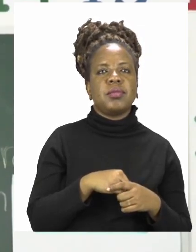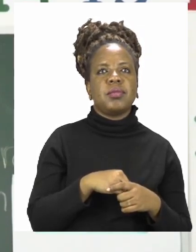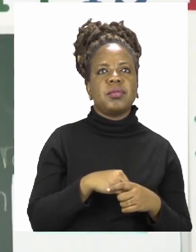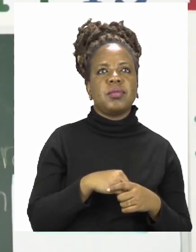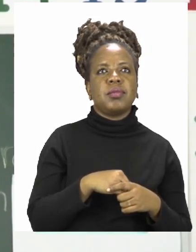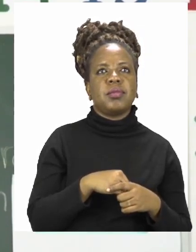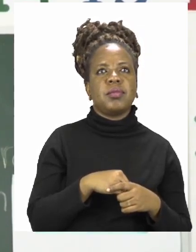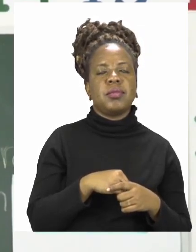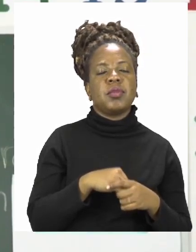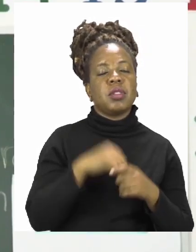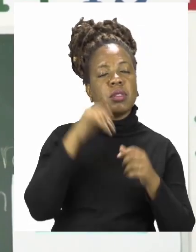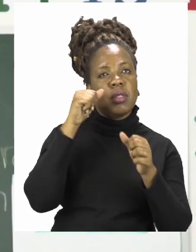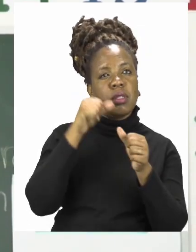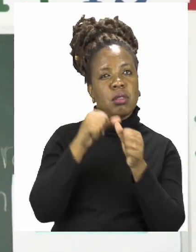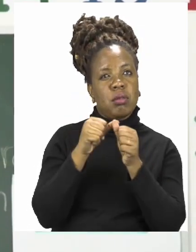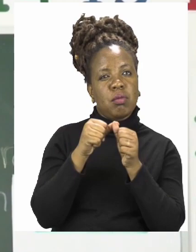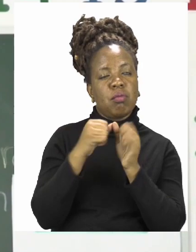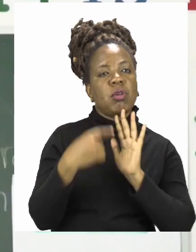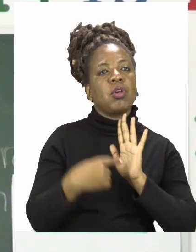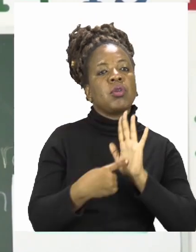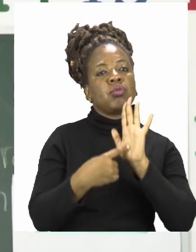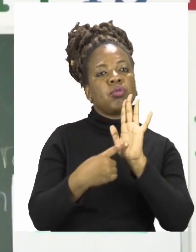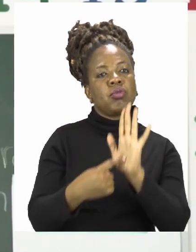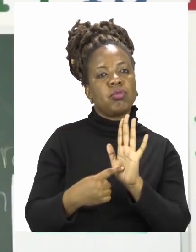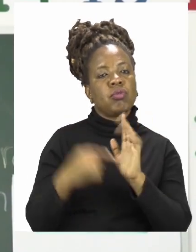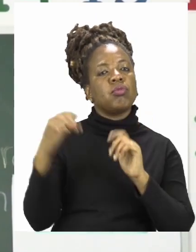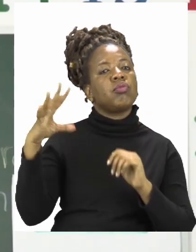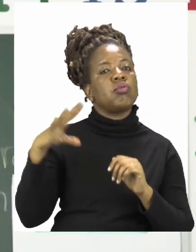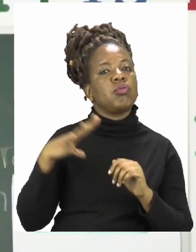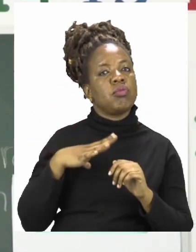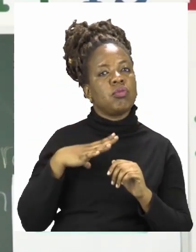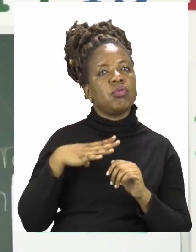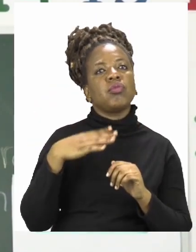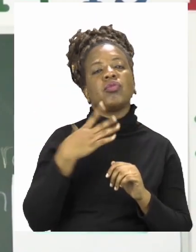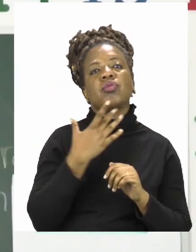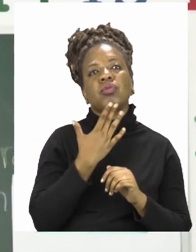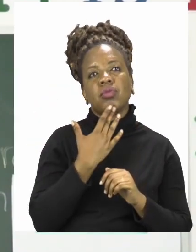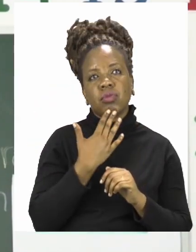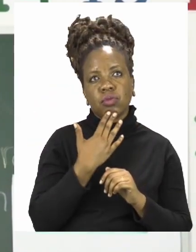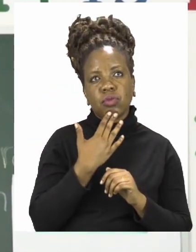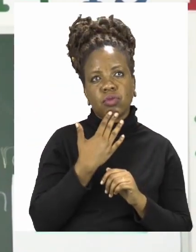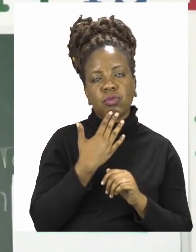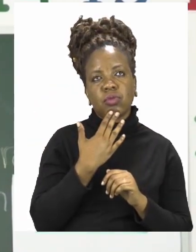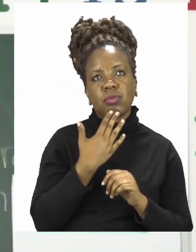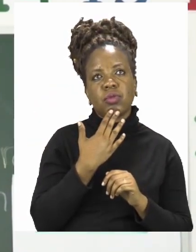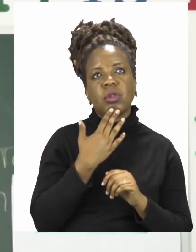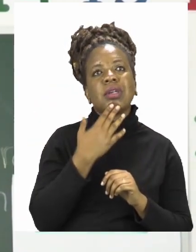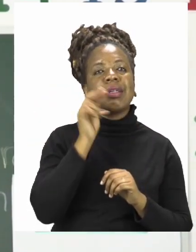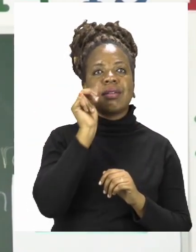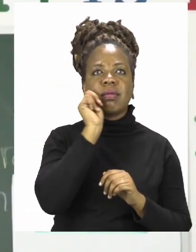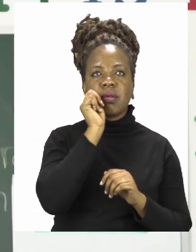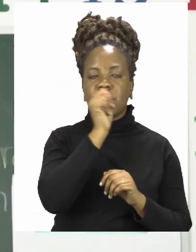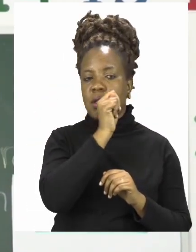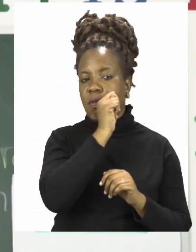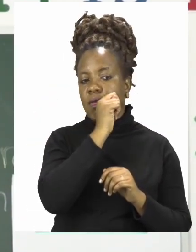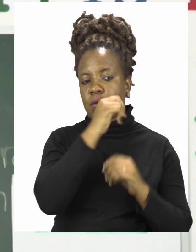an apostrophe and an S for it to be a possessive noun. Now let's do number